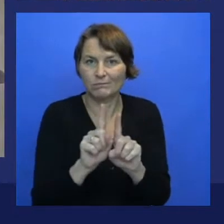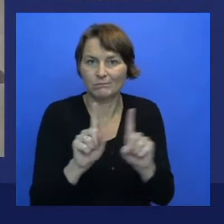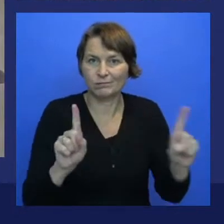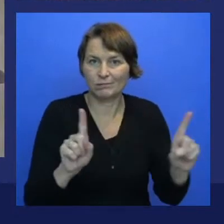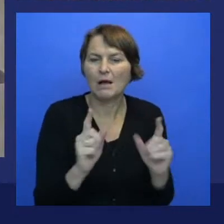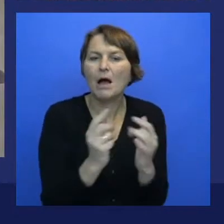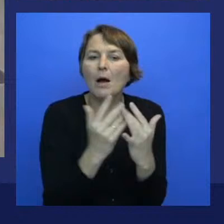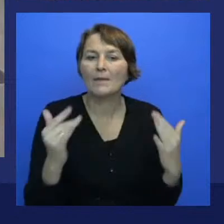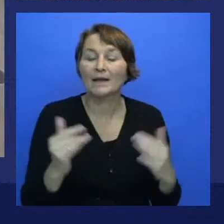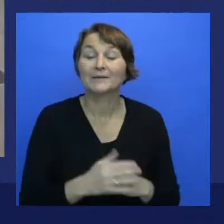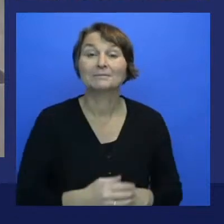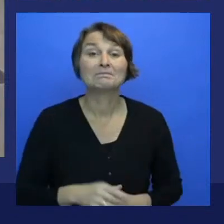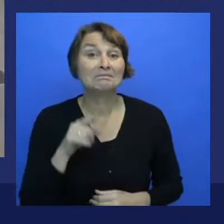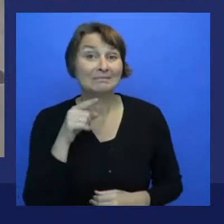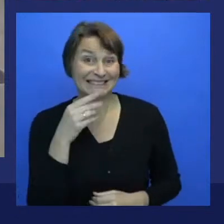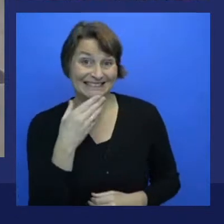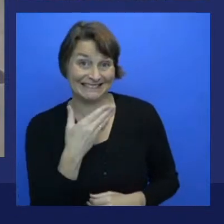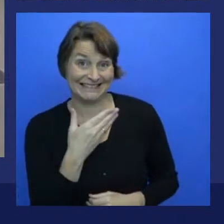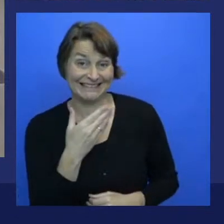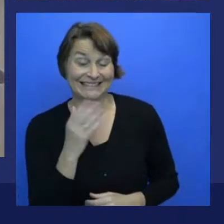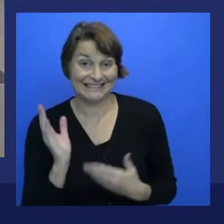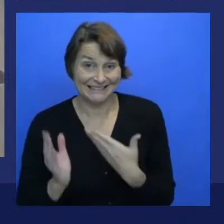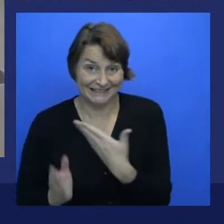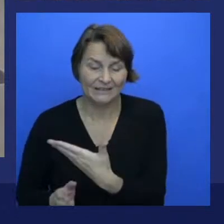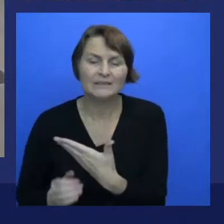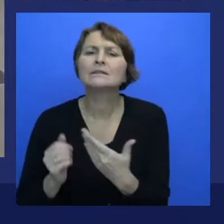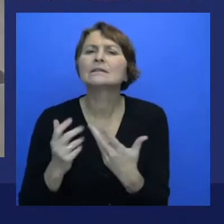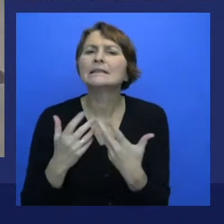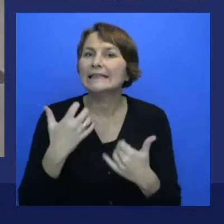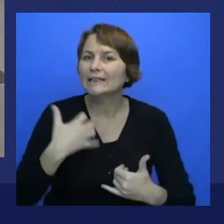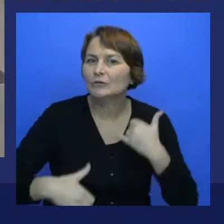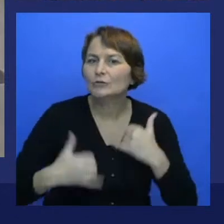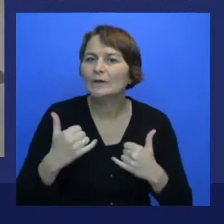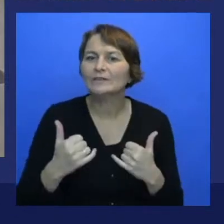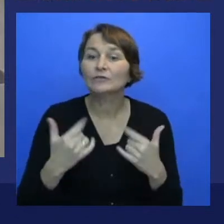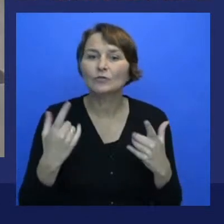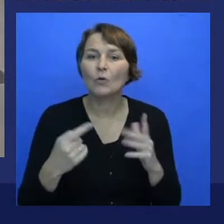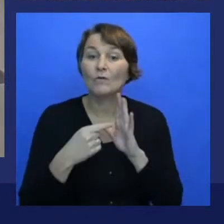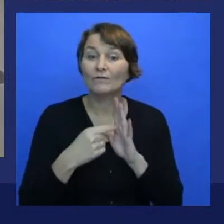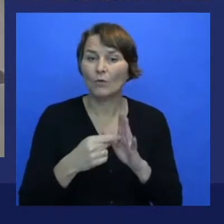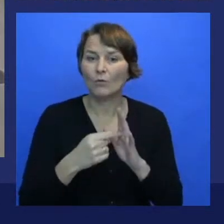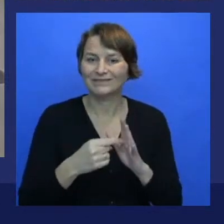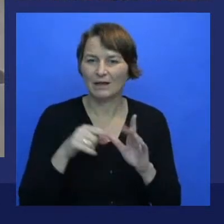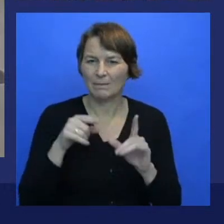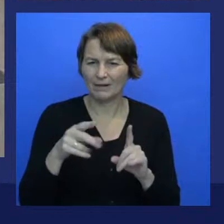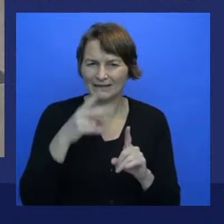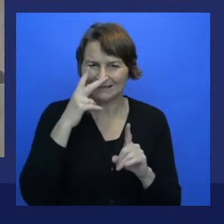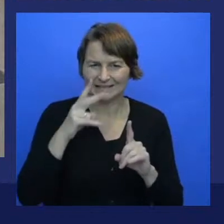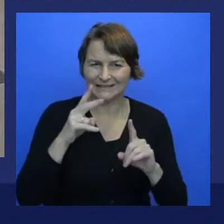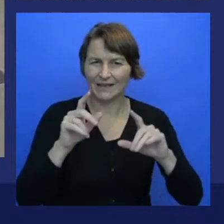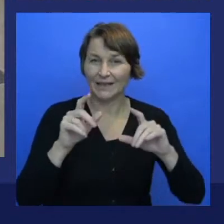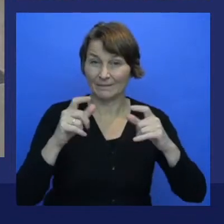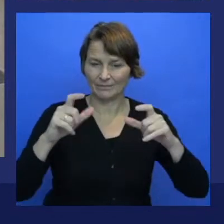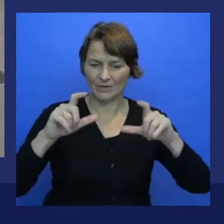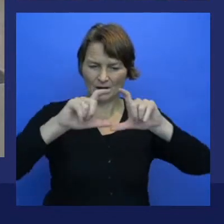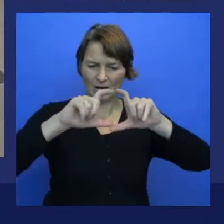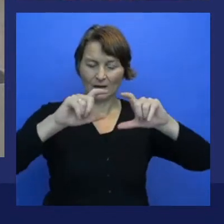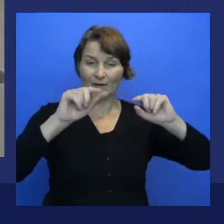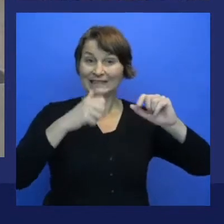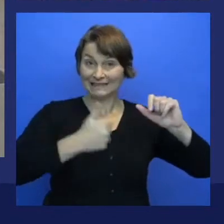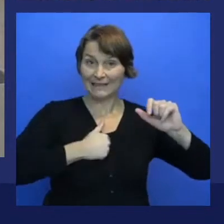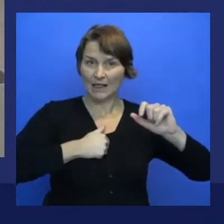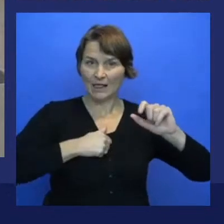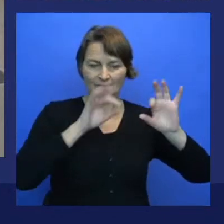more interesting, is this notion of when people are in or outside of a polygon that you define, which is